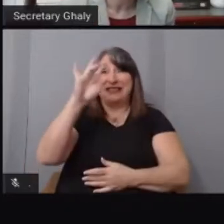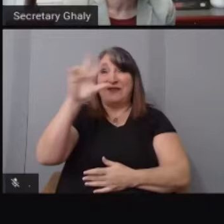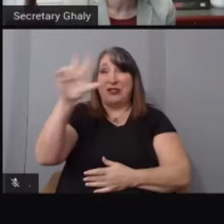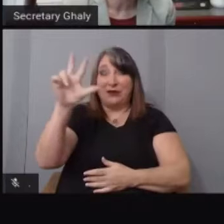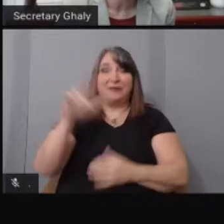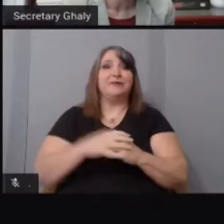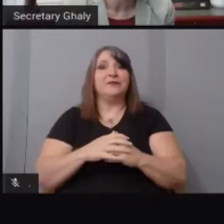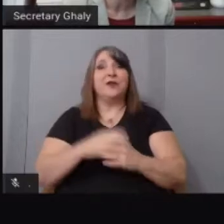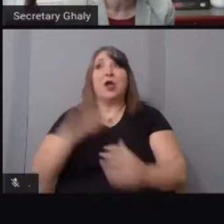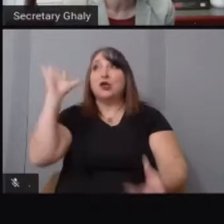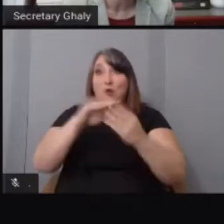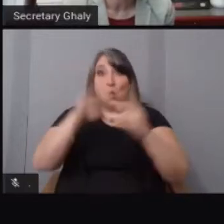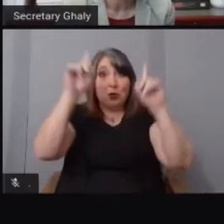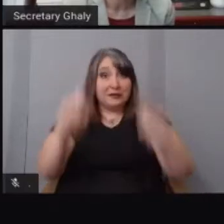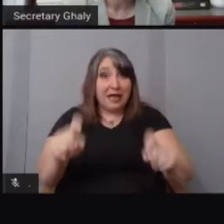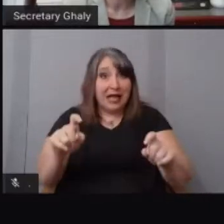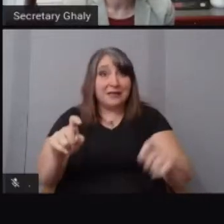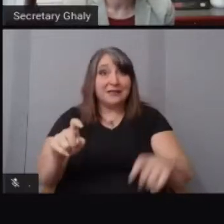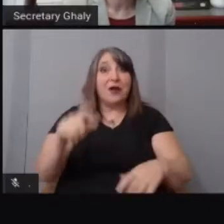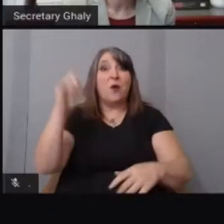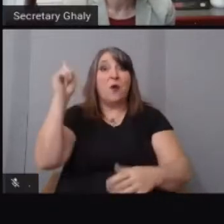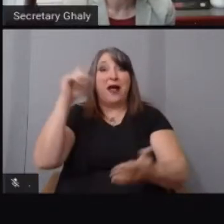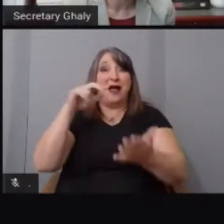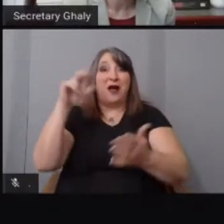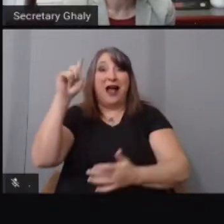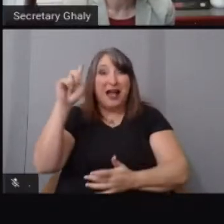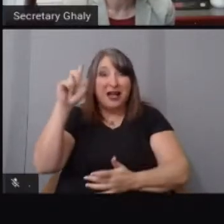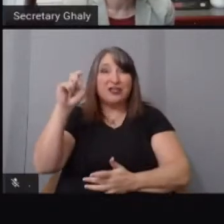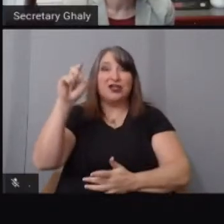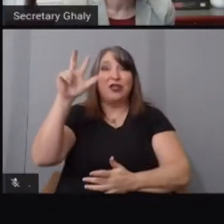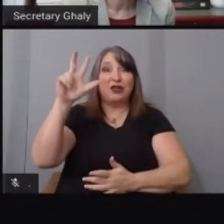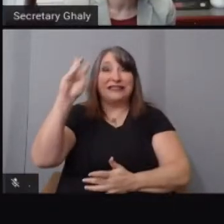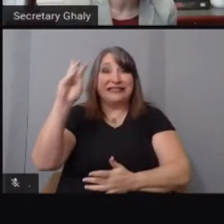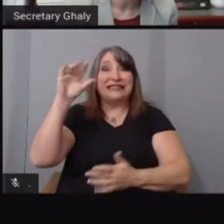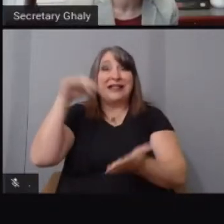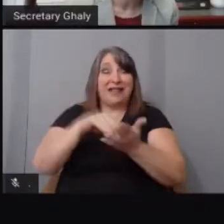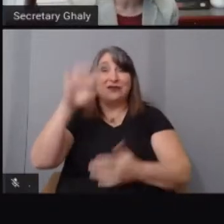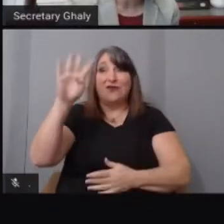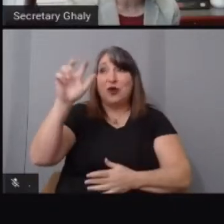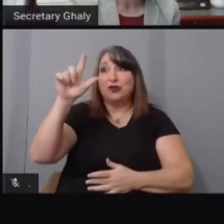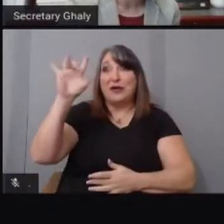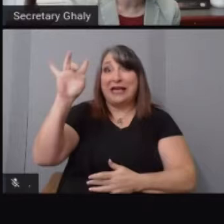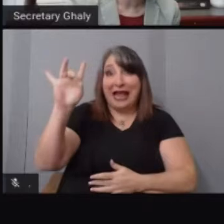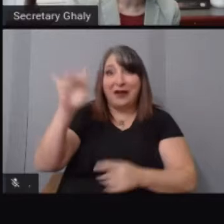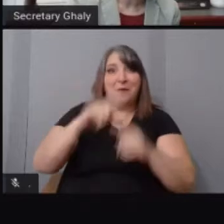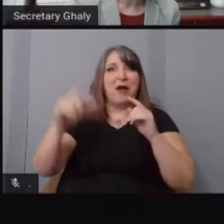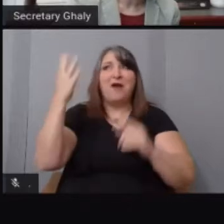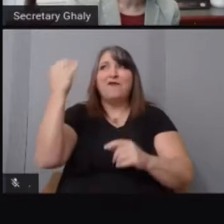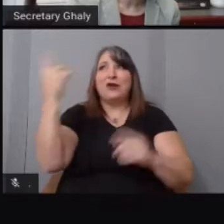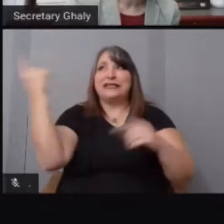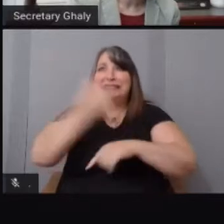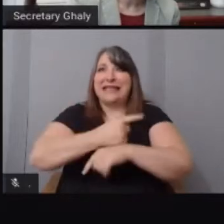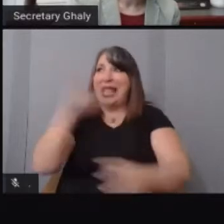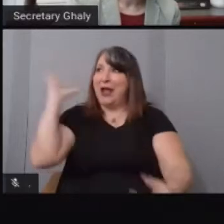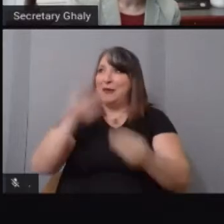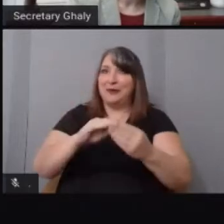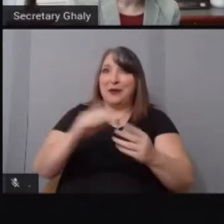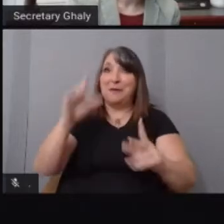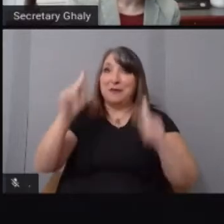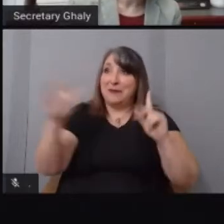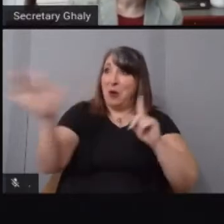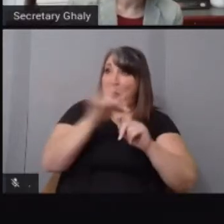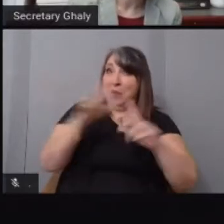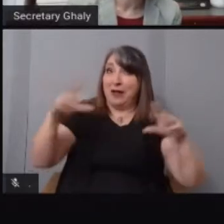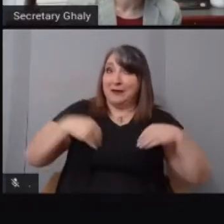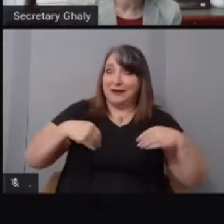are 136,428, and our test positivity rate over the 14 days is 4.0%.